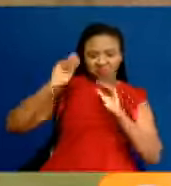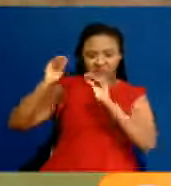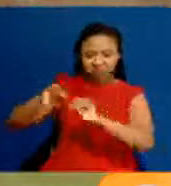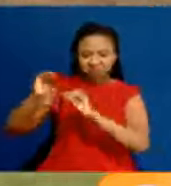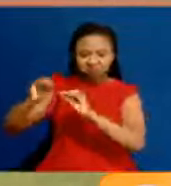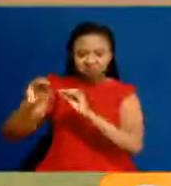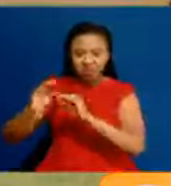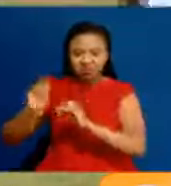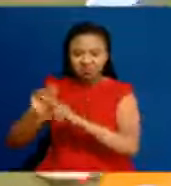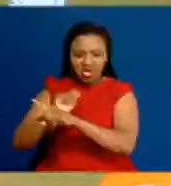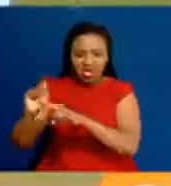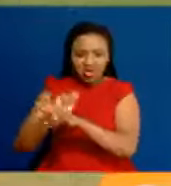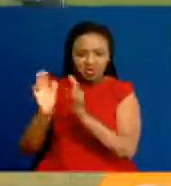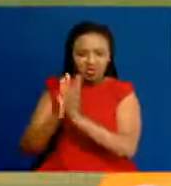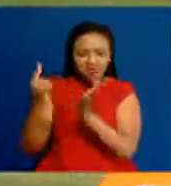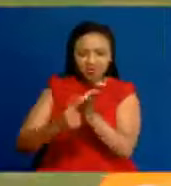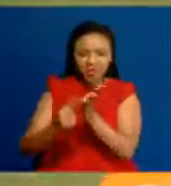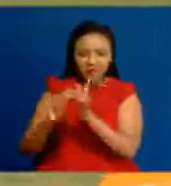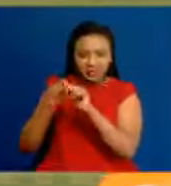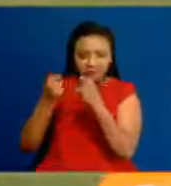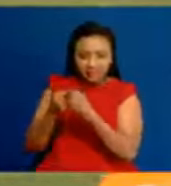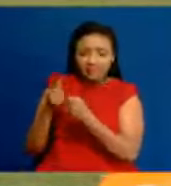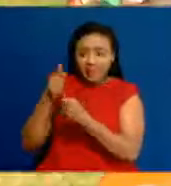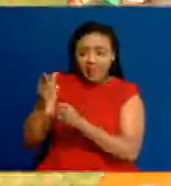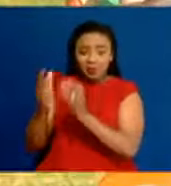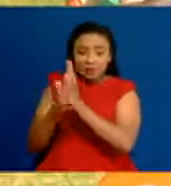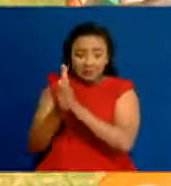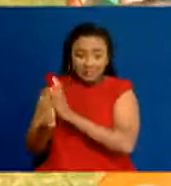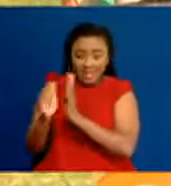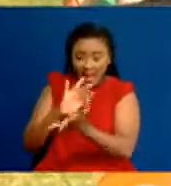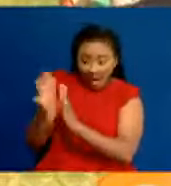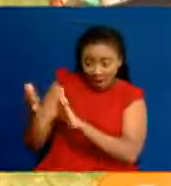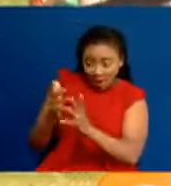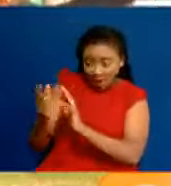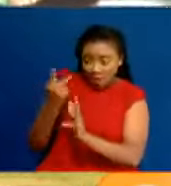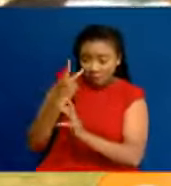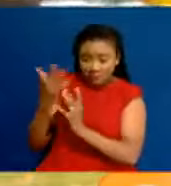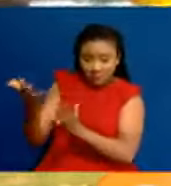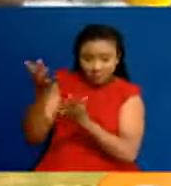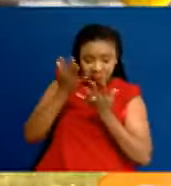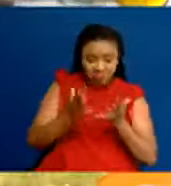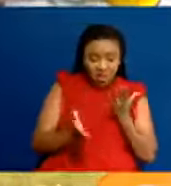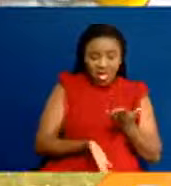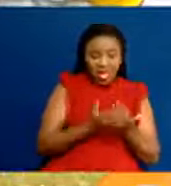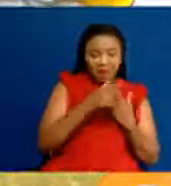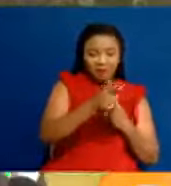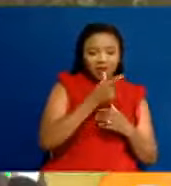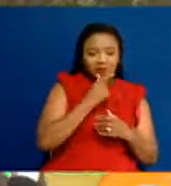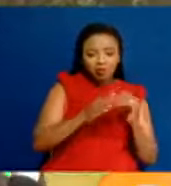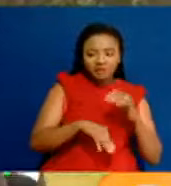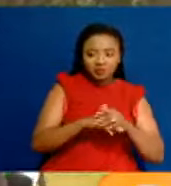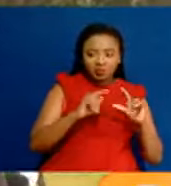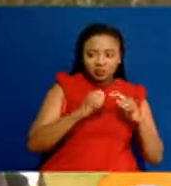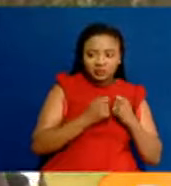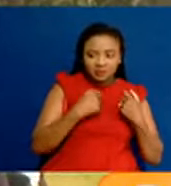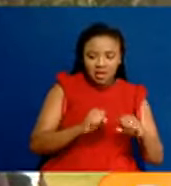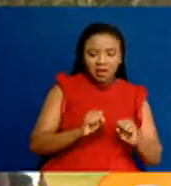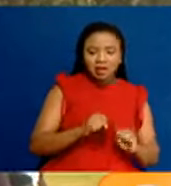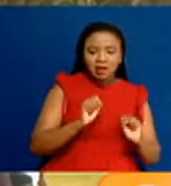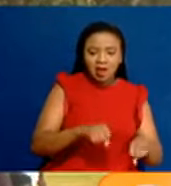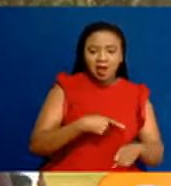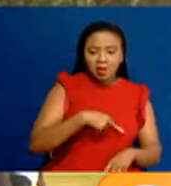saa zilizofanya zitasaidia Kogalo kutamba kwenye soka la humu nchini kwa kipindi kirefu kijacho. Who can go in